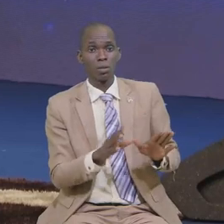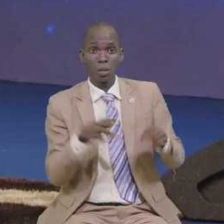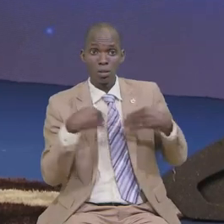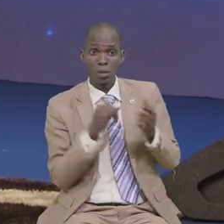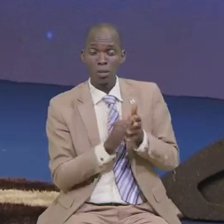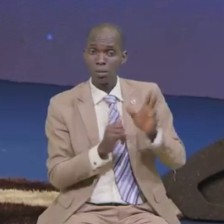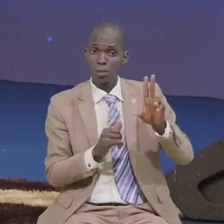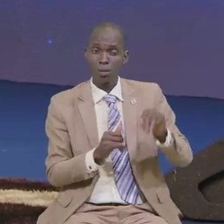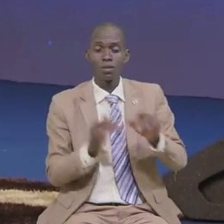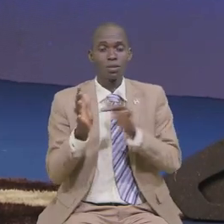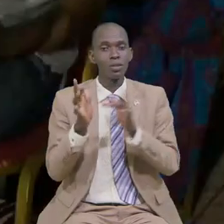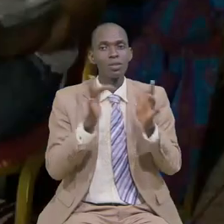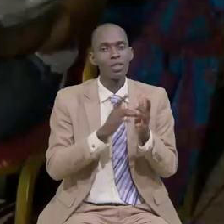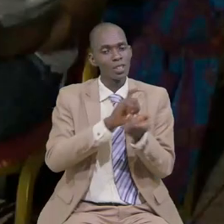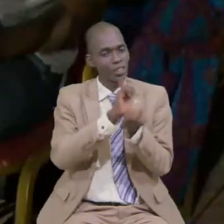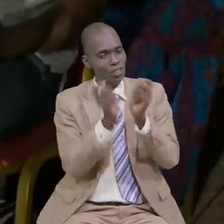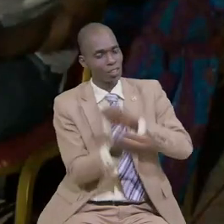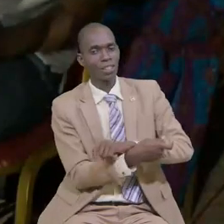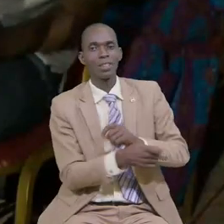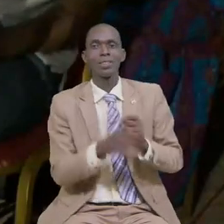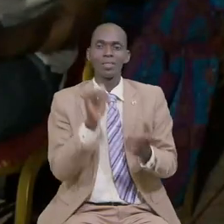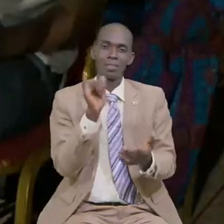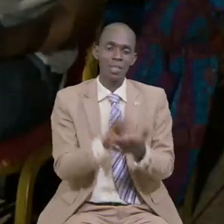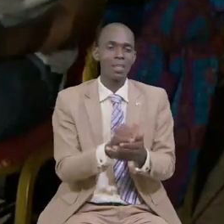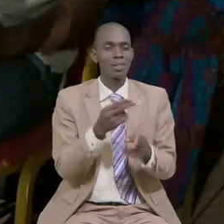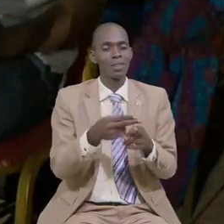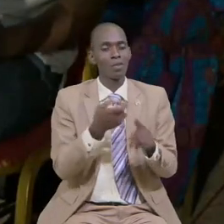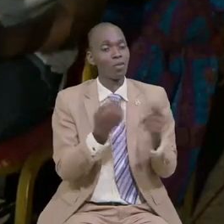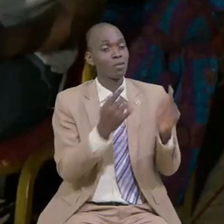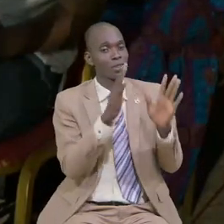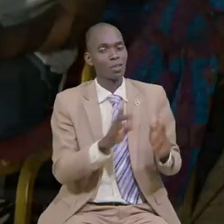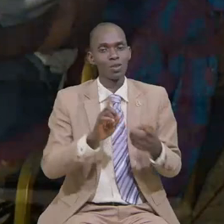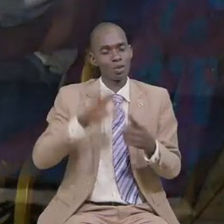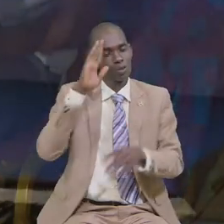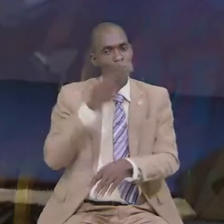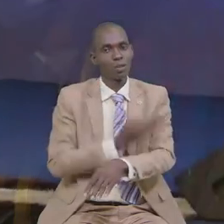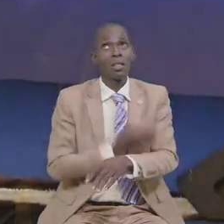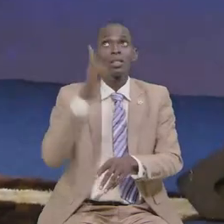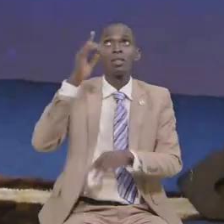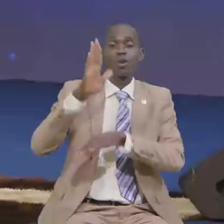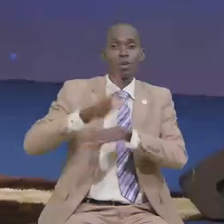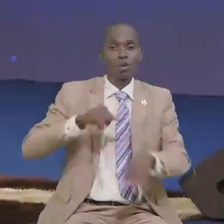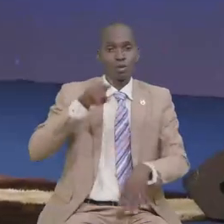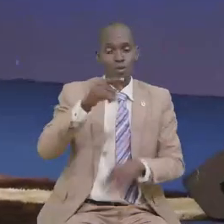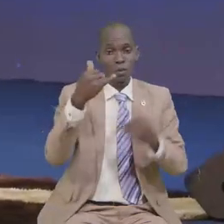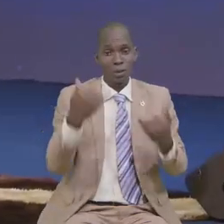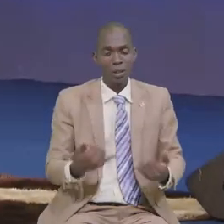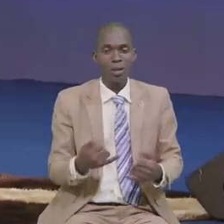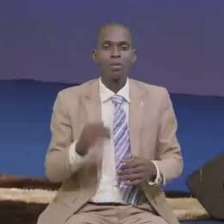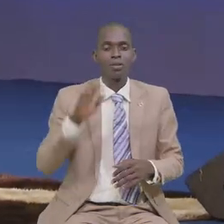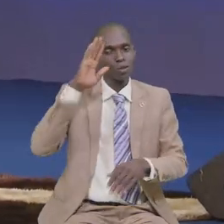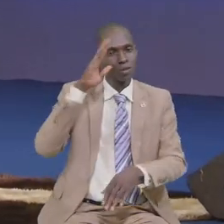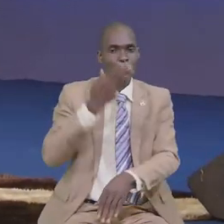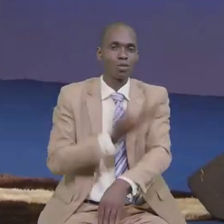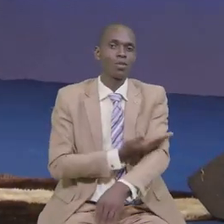Jesus changed that. And he says, now I am son. And